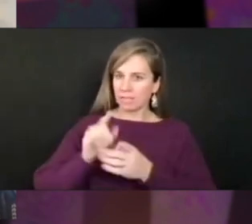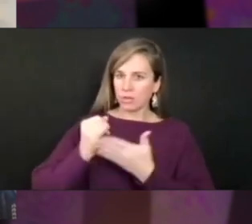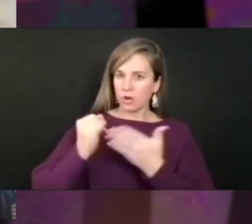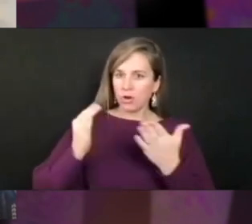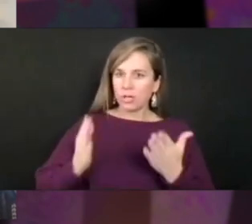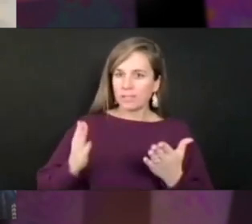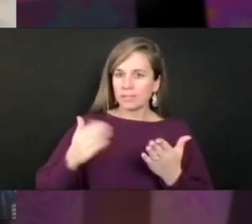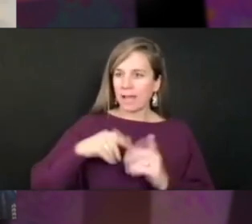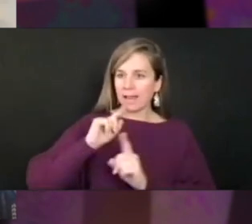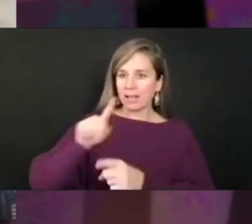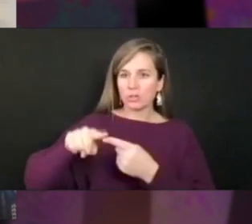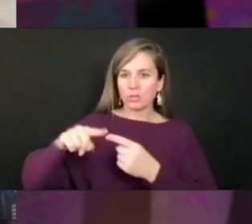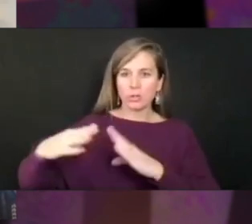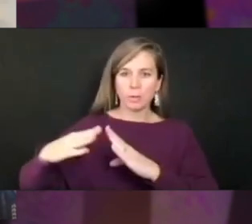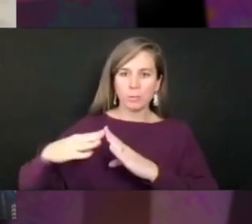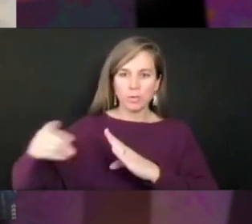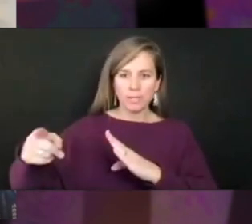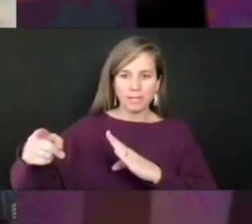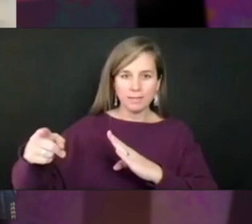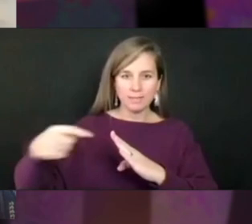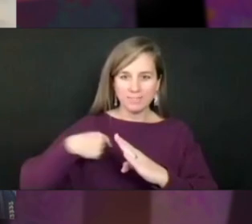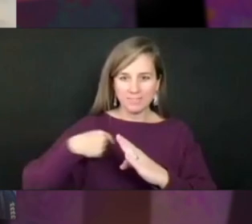about accountability.